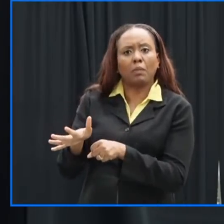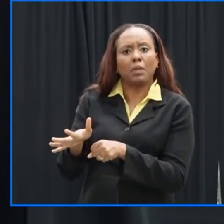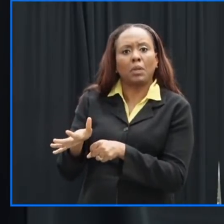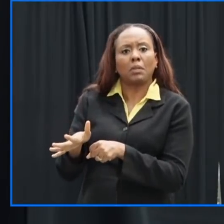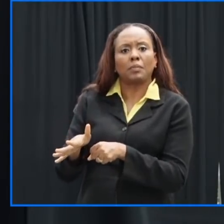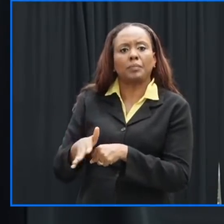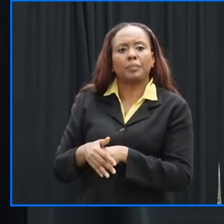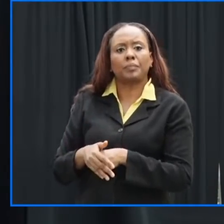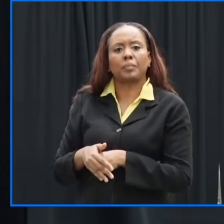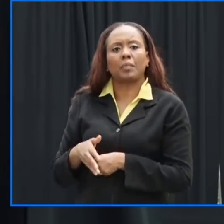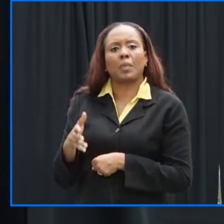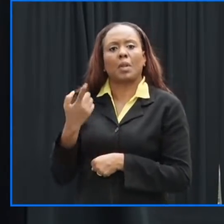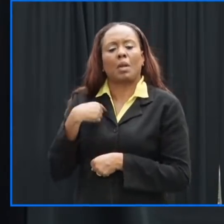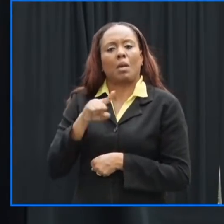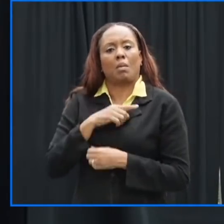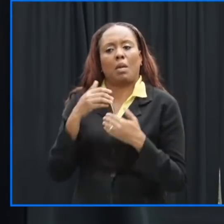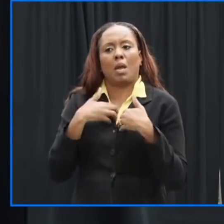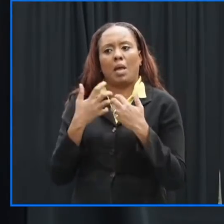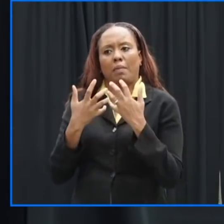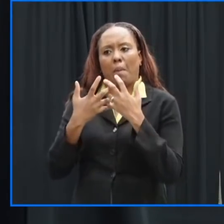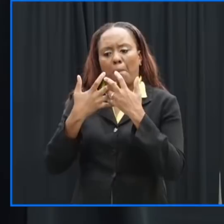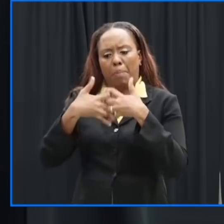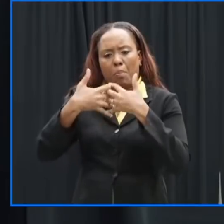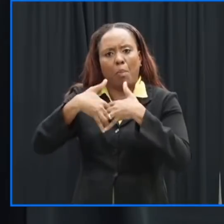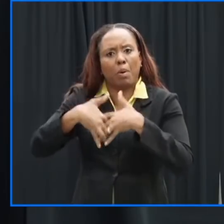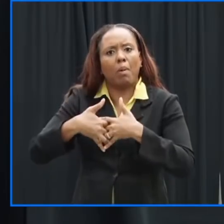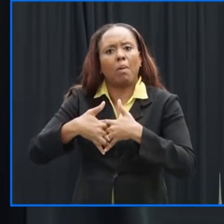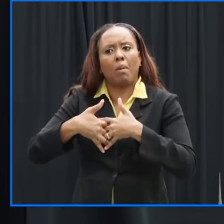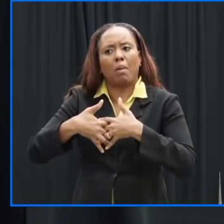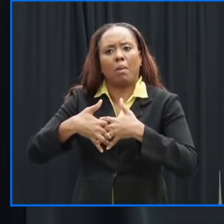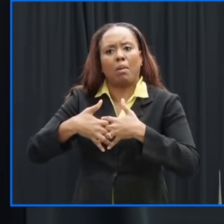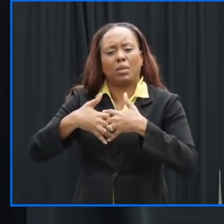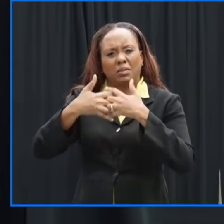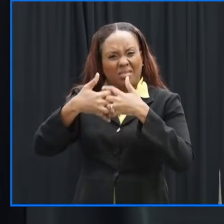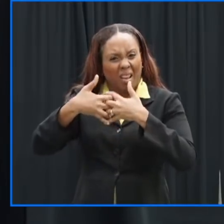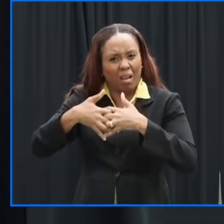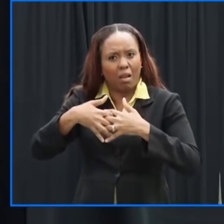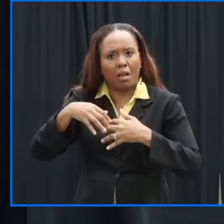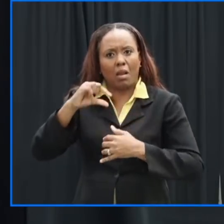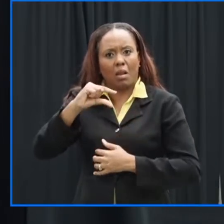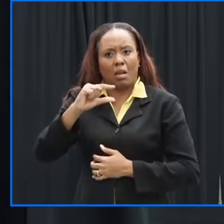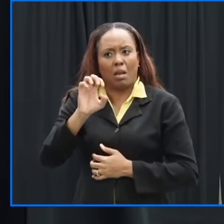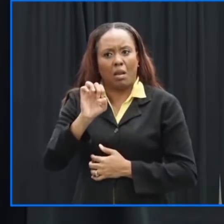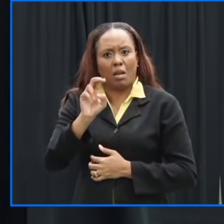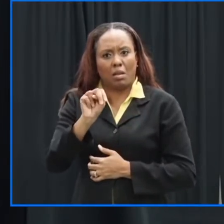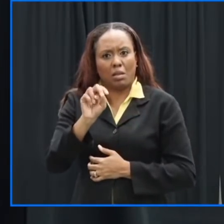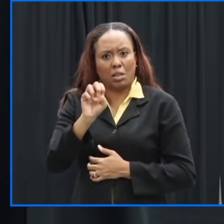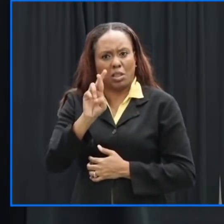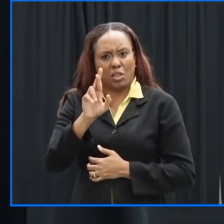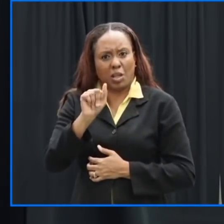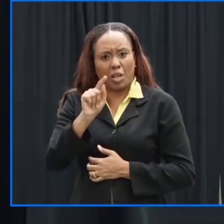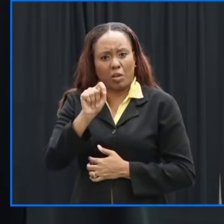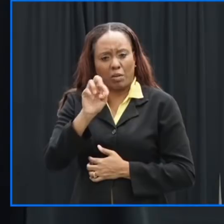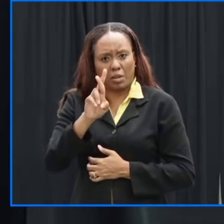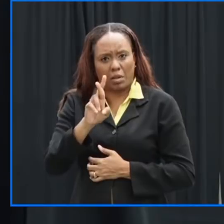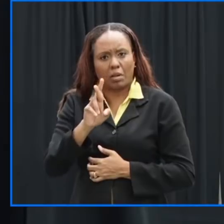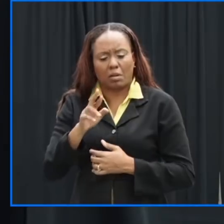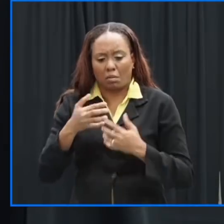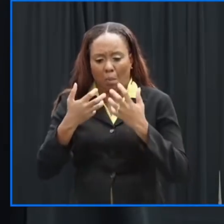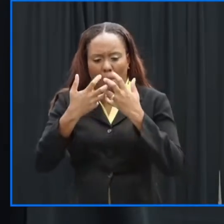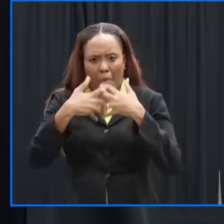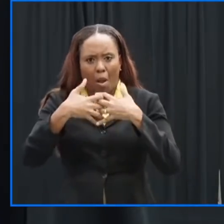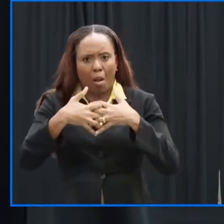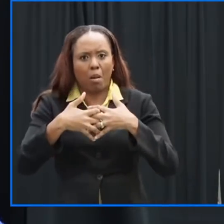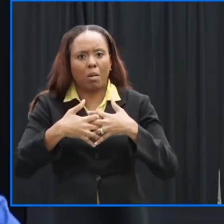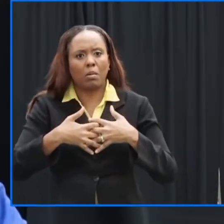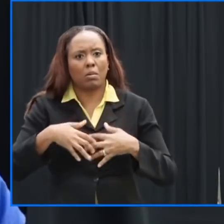an additional number of standby generators to help and to be deployed to the various facilities as need be. This is something